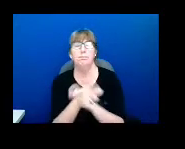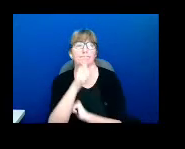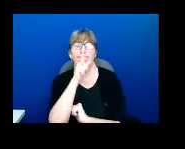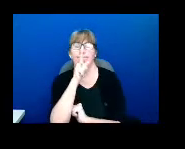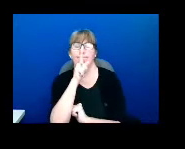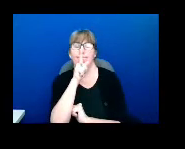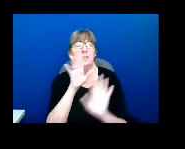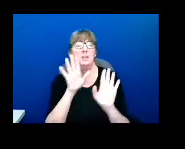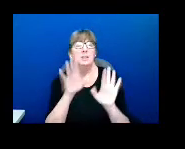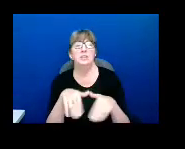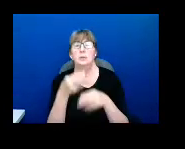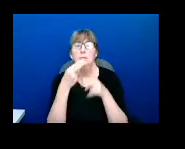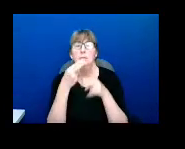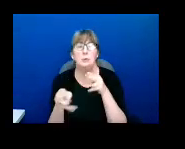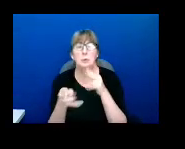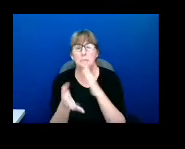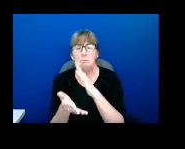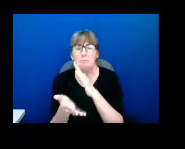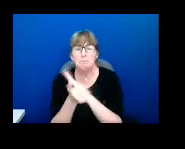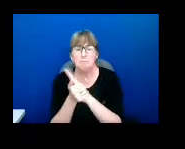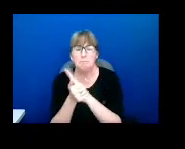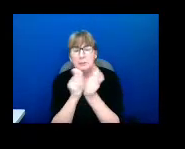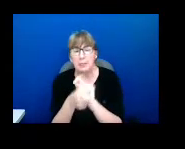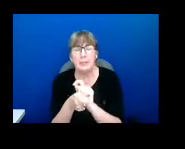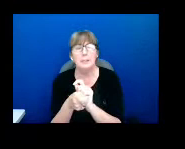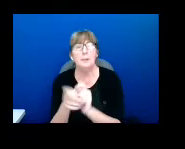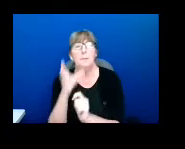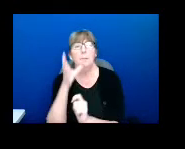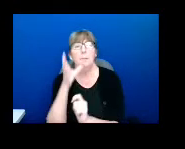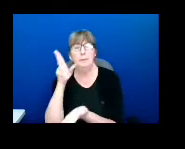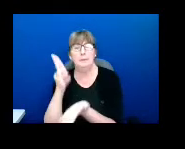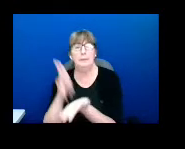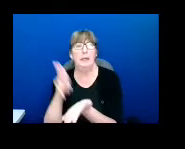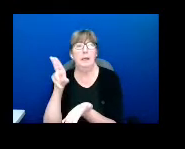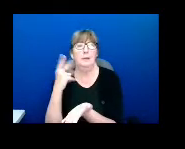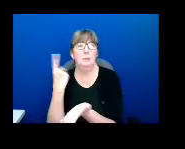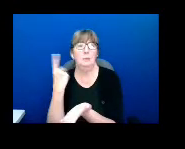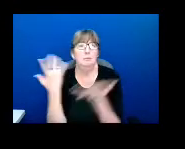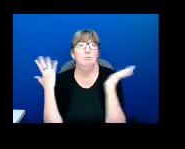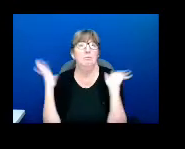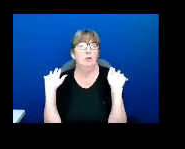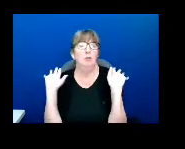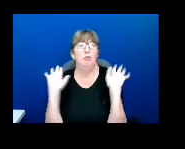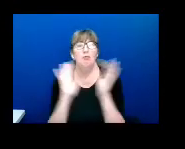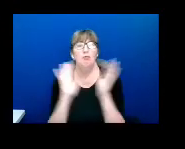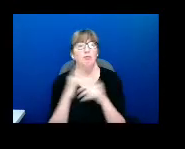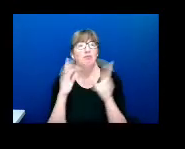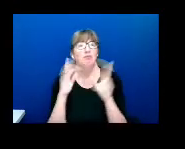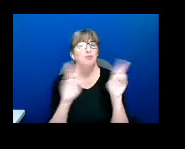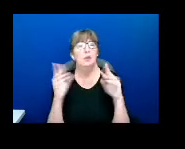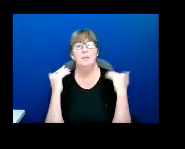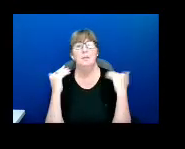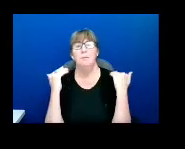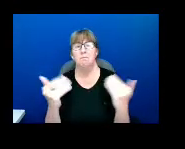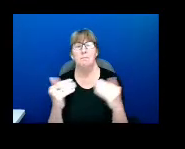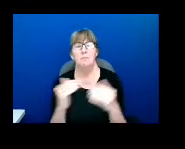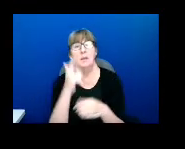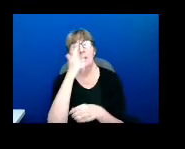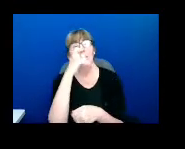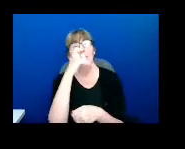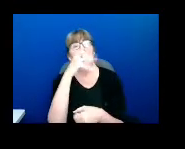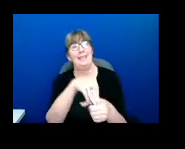the modification, you get the parent to sign on it, and then you're ready to roll. Also, the fact that it's in the